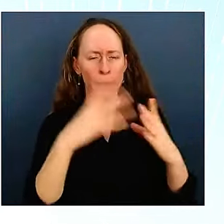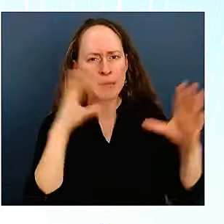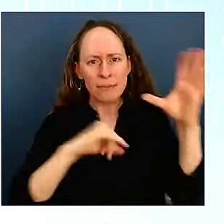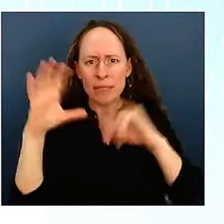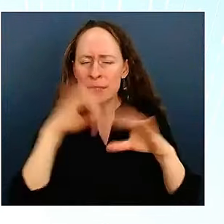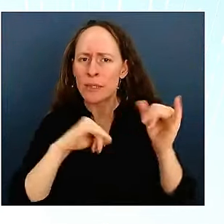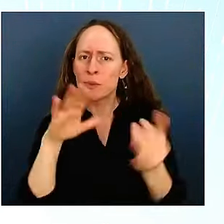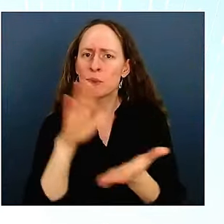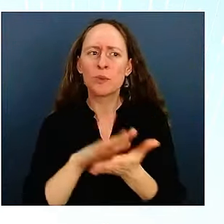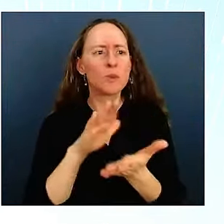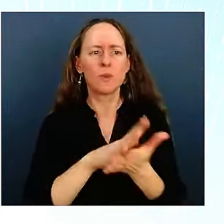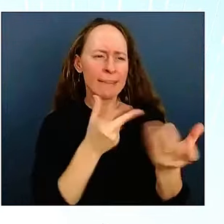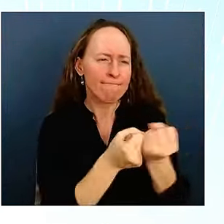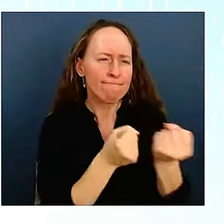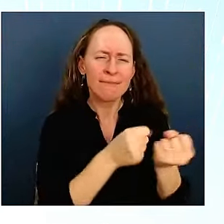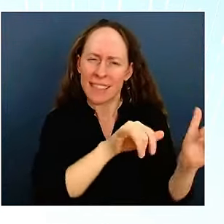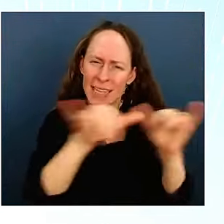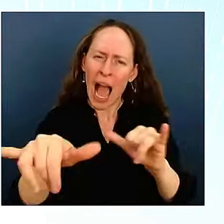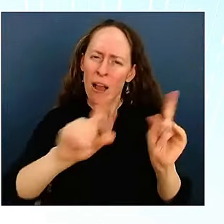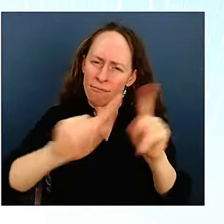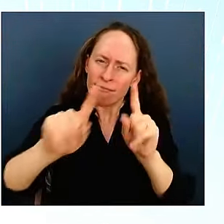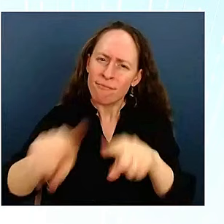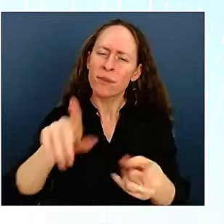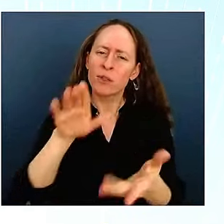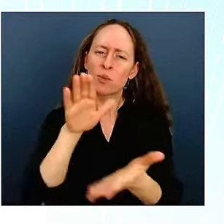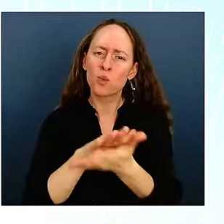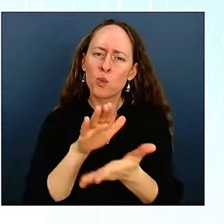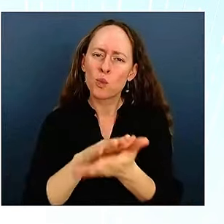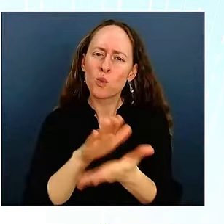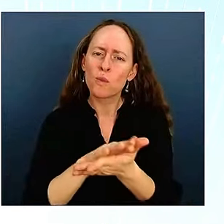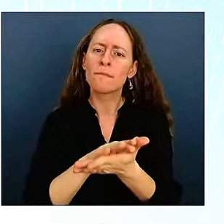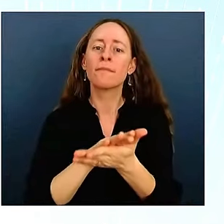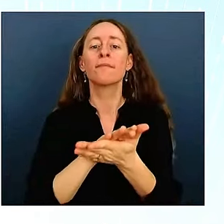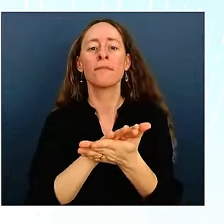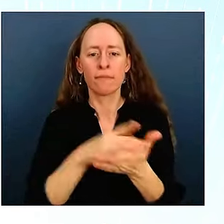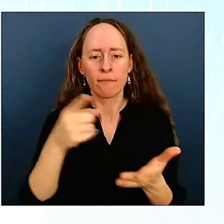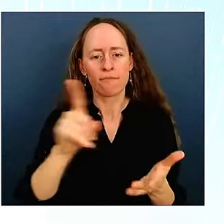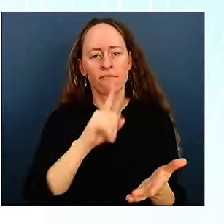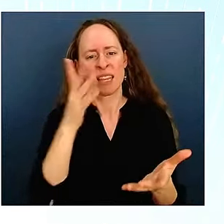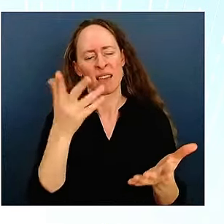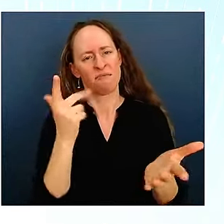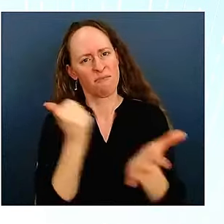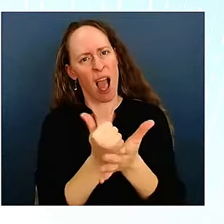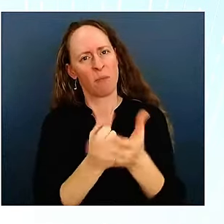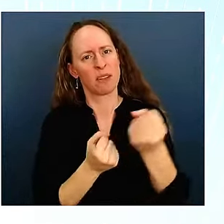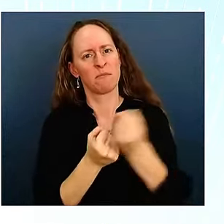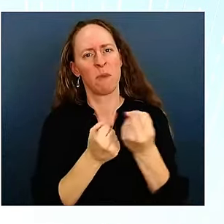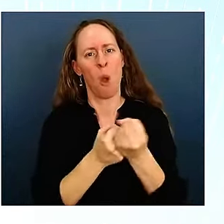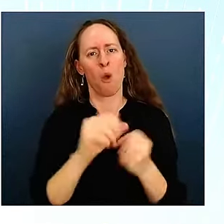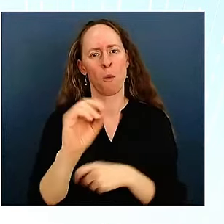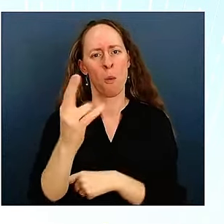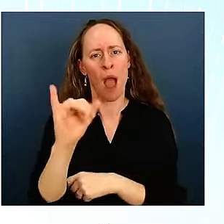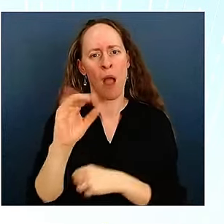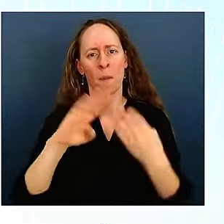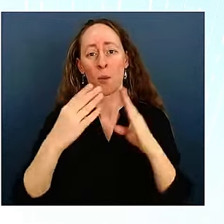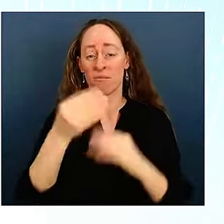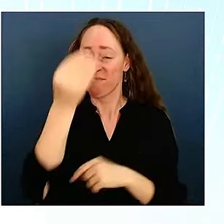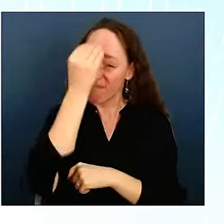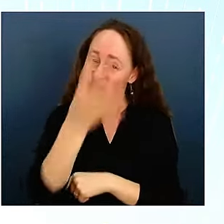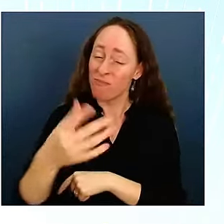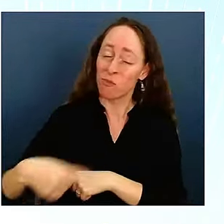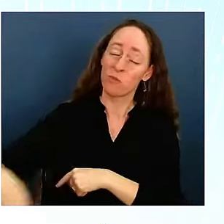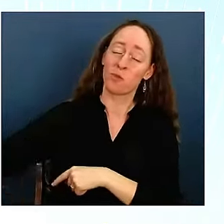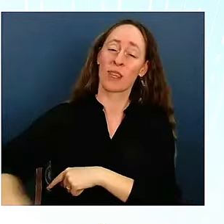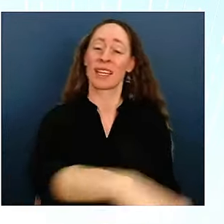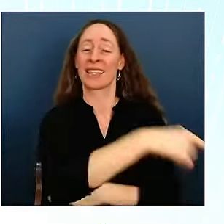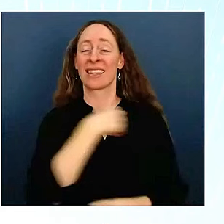and our entire nation incredibly proud. And part of why I personally love sports so much is that